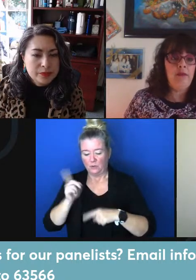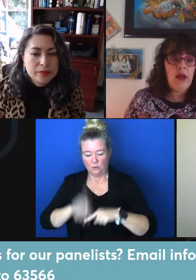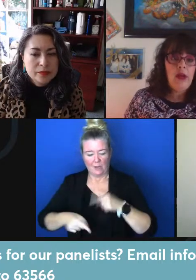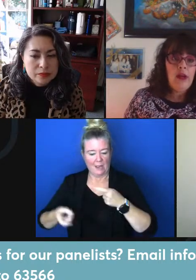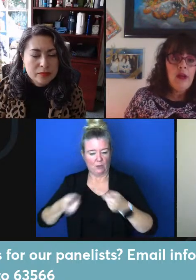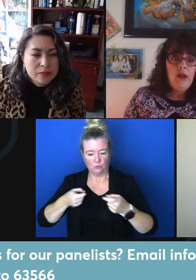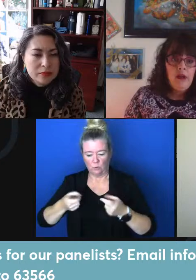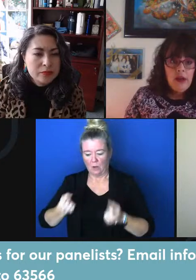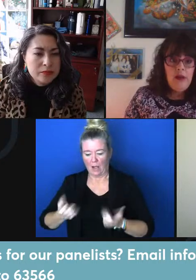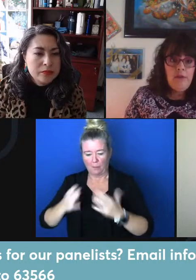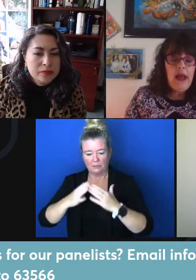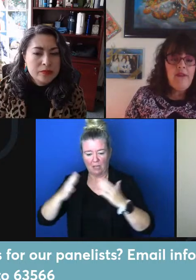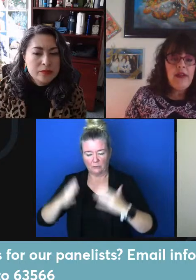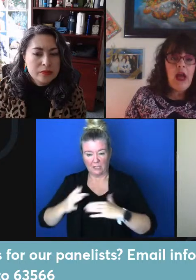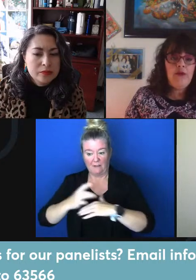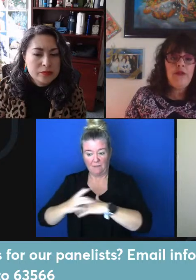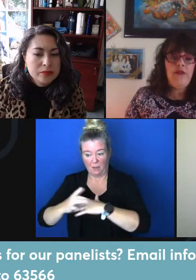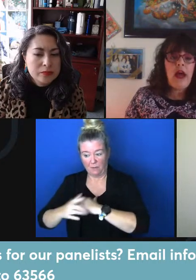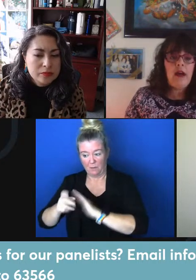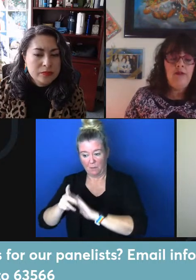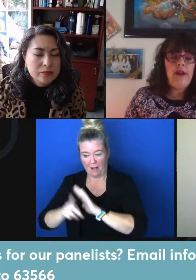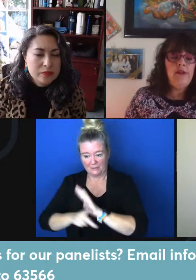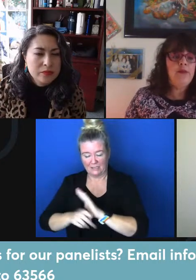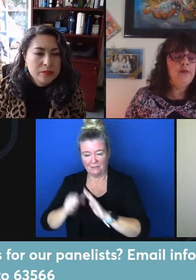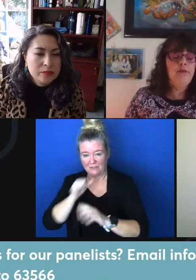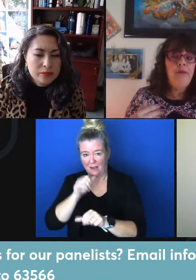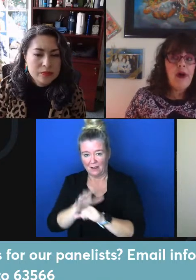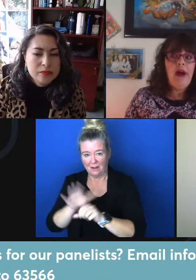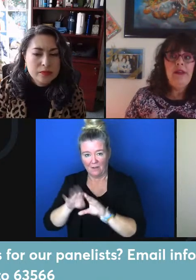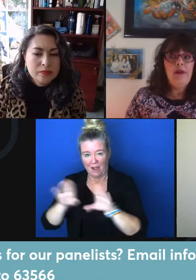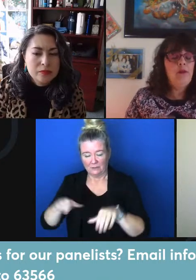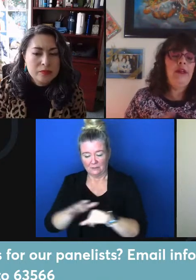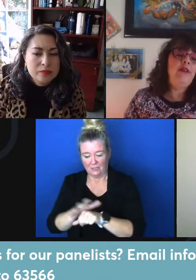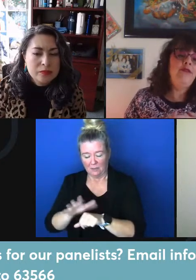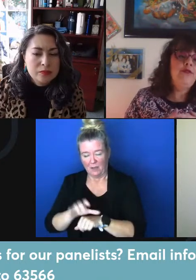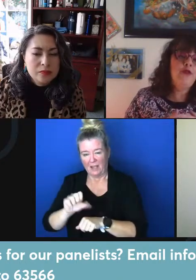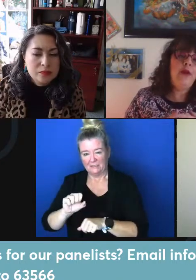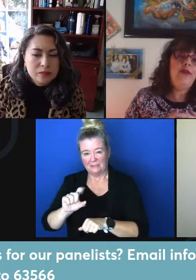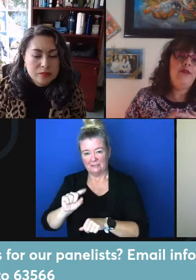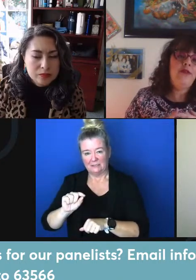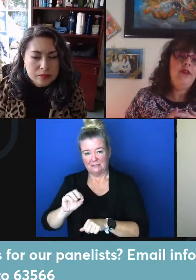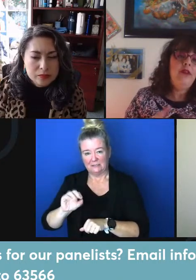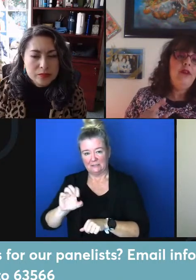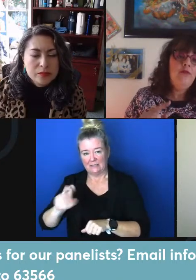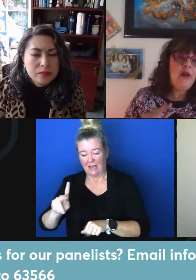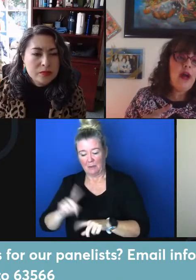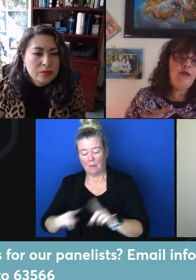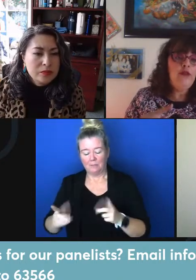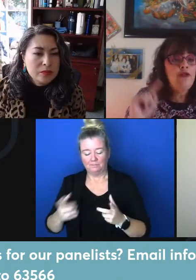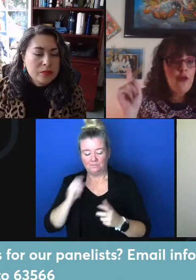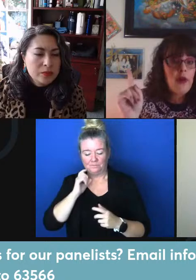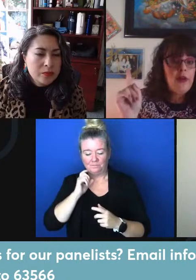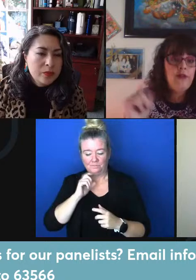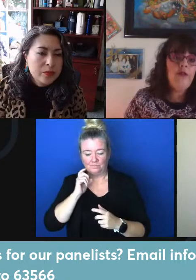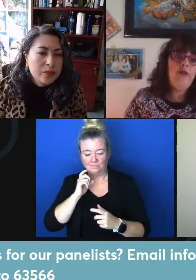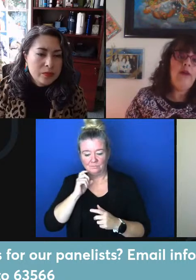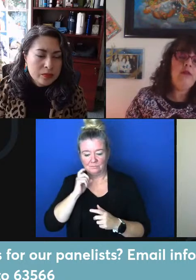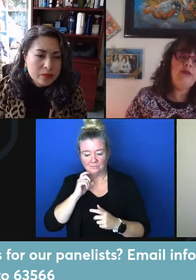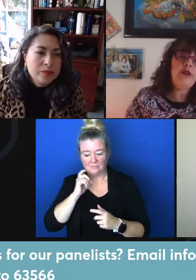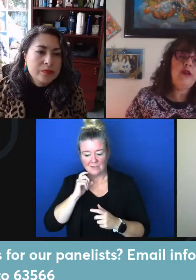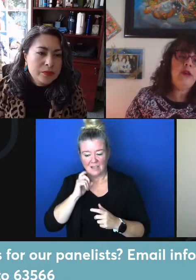policy by having housing stock available, but there really isn't choice for a housing